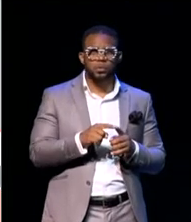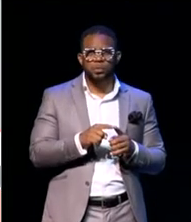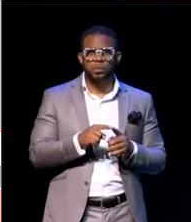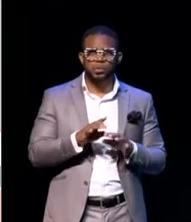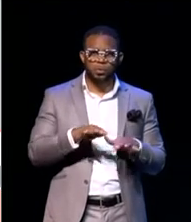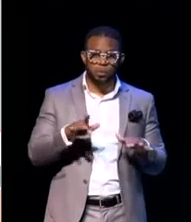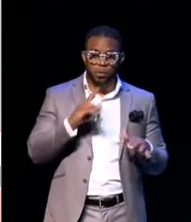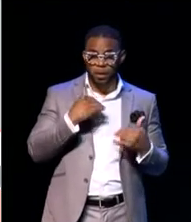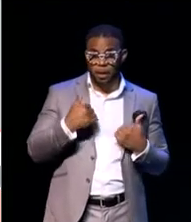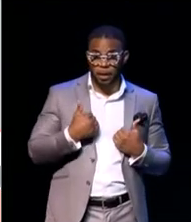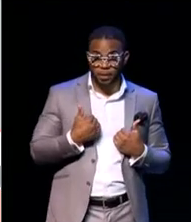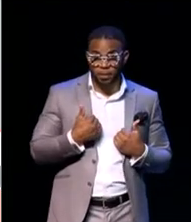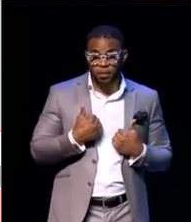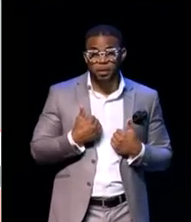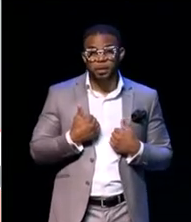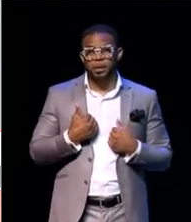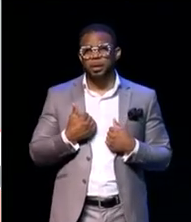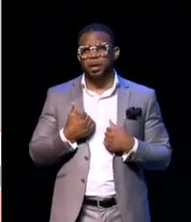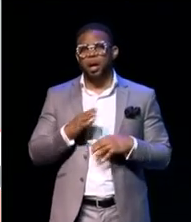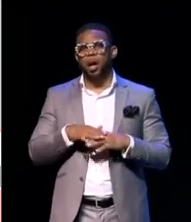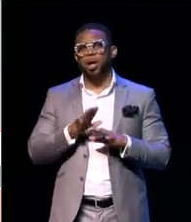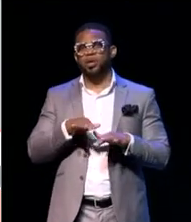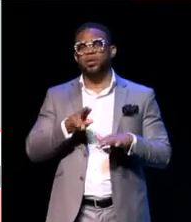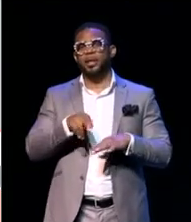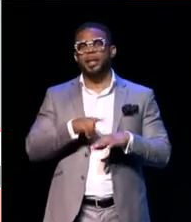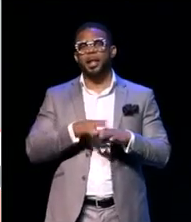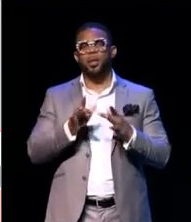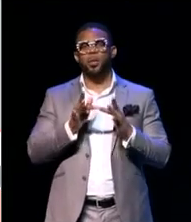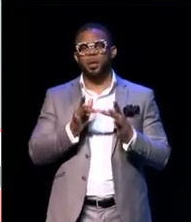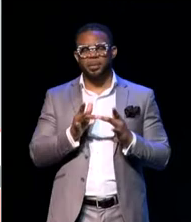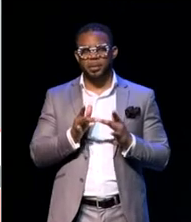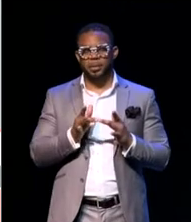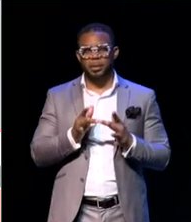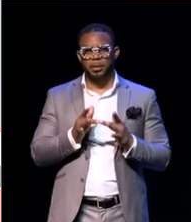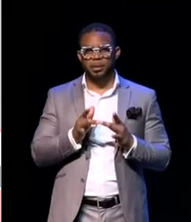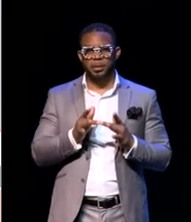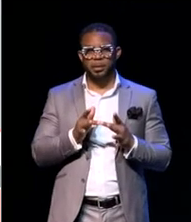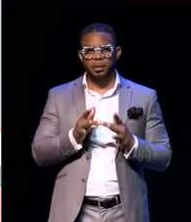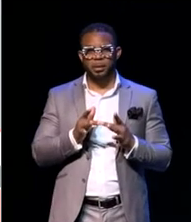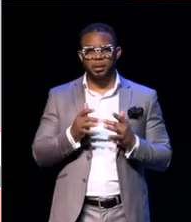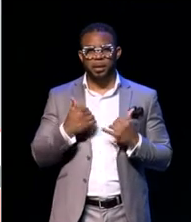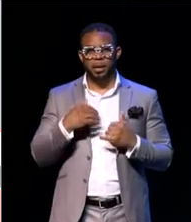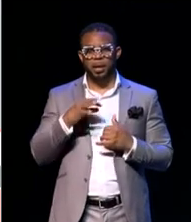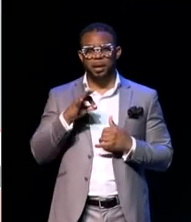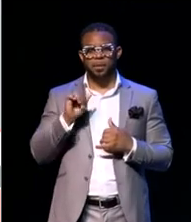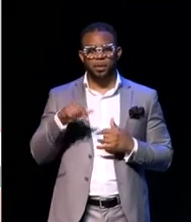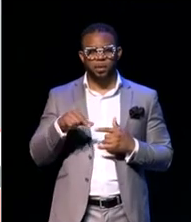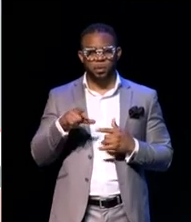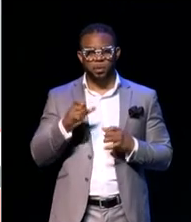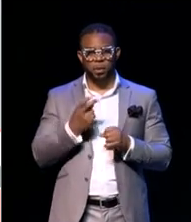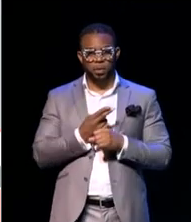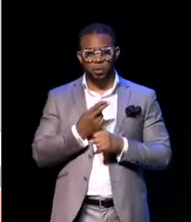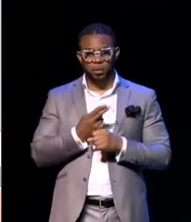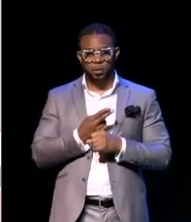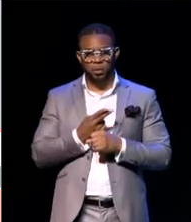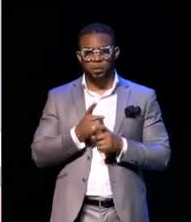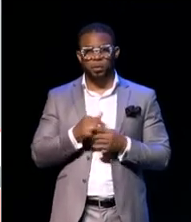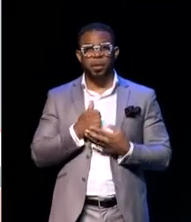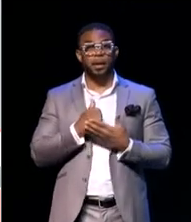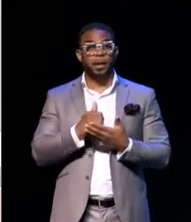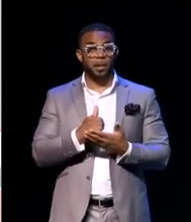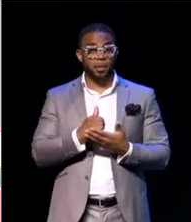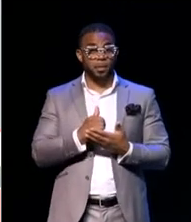that the children are having, it's on the Children's National website, has the FAQs that you could use to